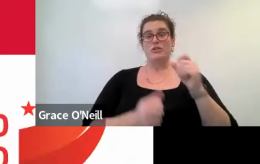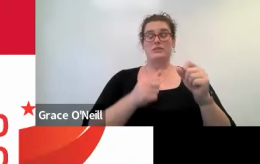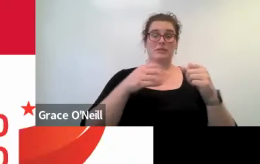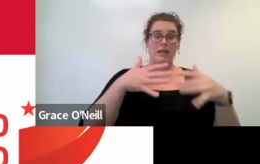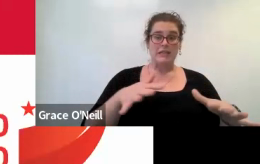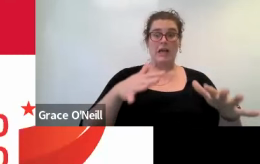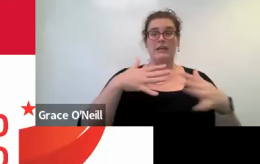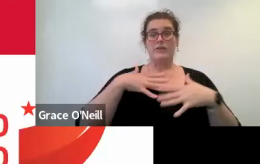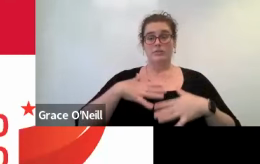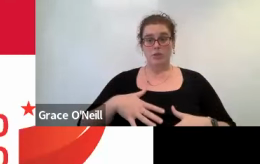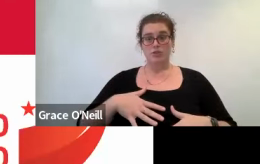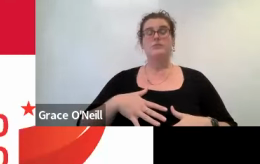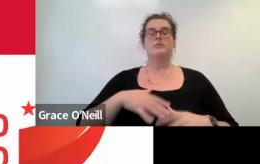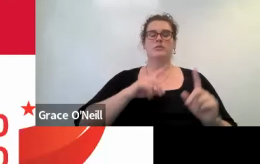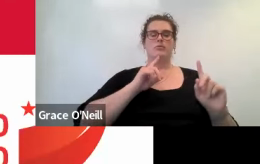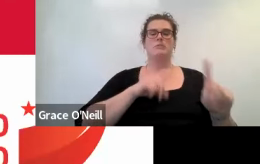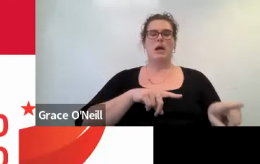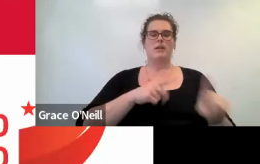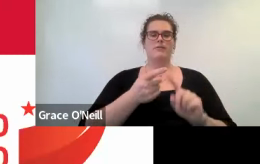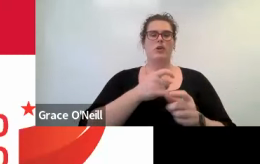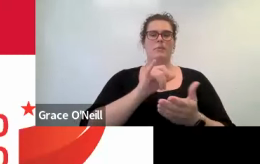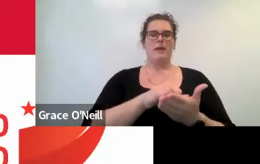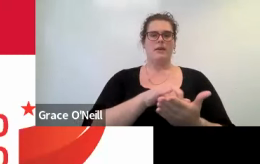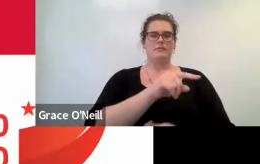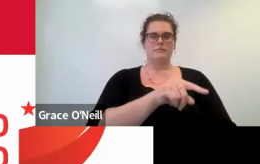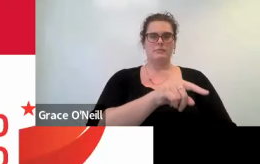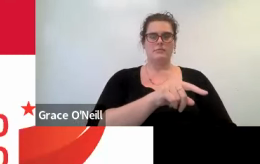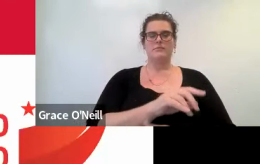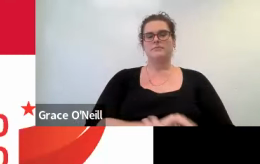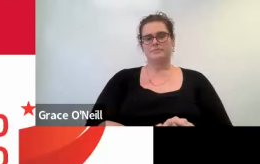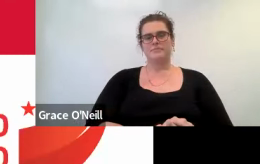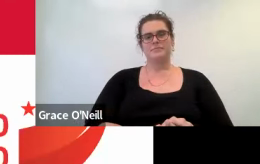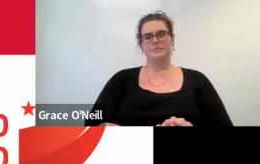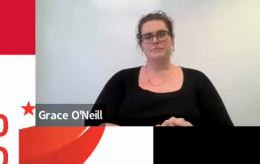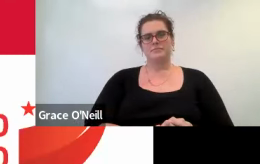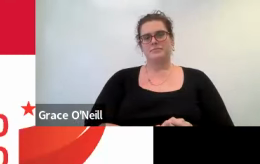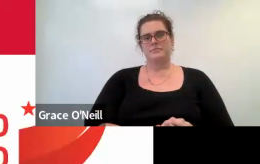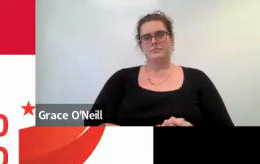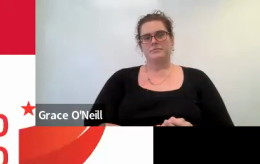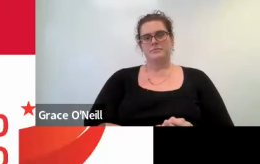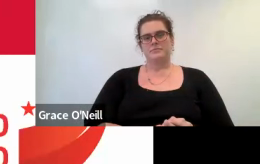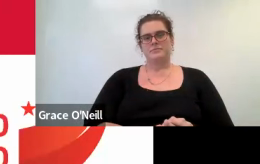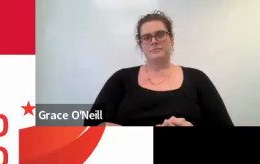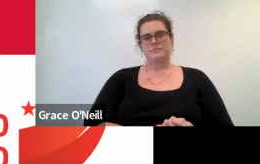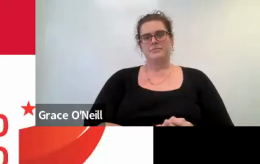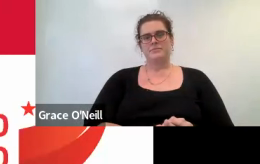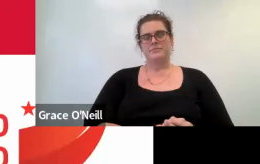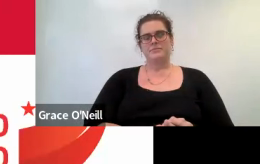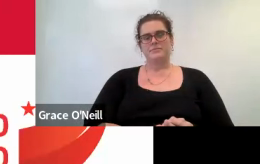pool, because the people who have reported not experiencing, and of that,